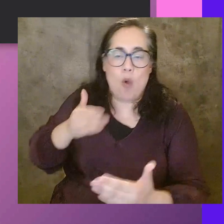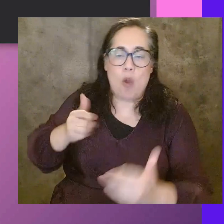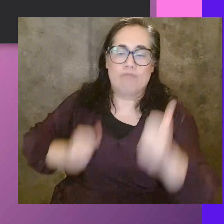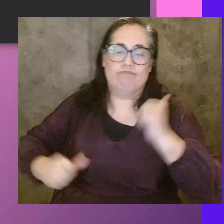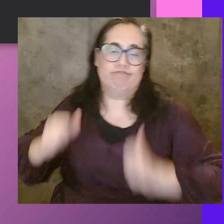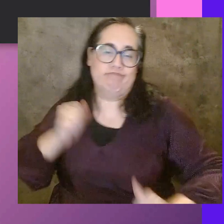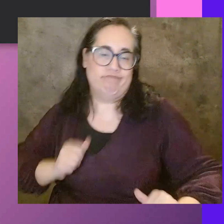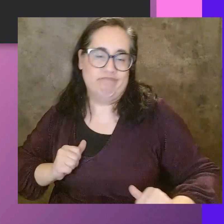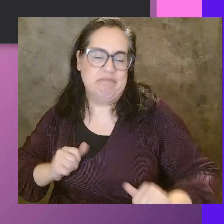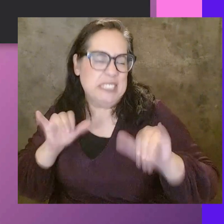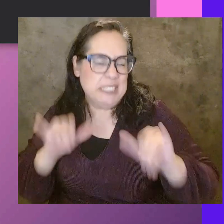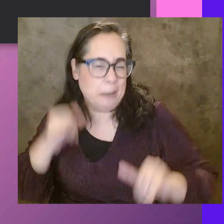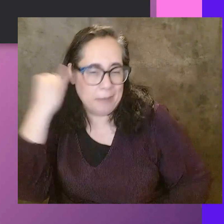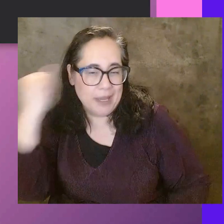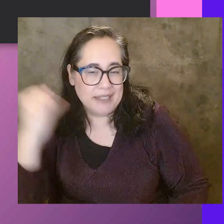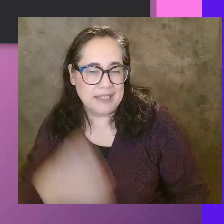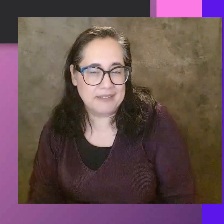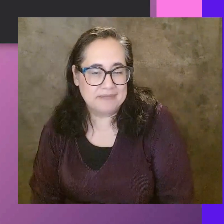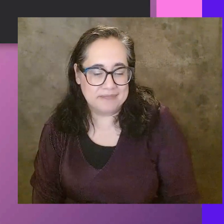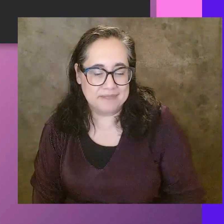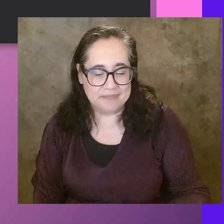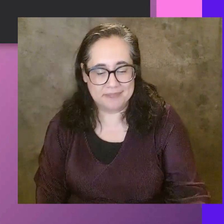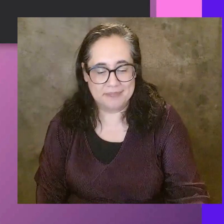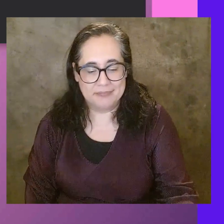up before a performance.